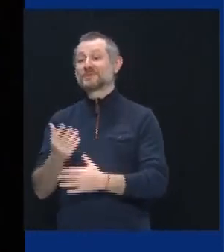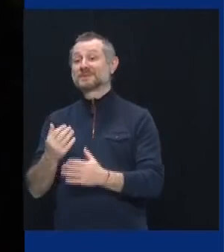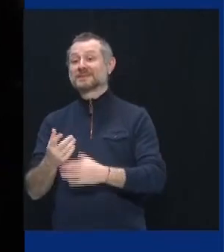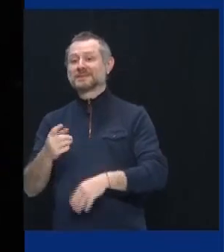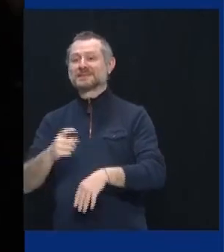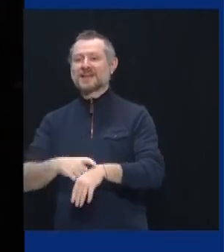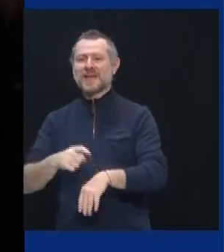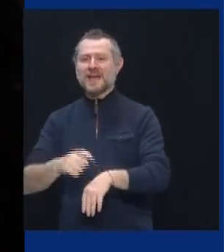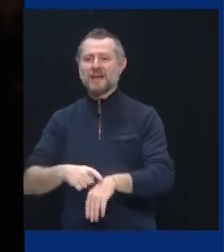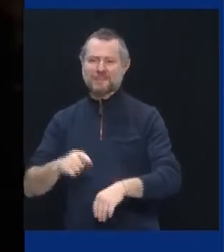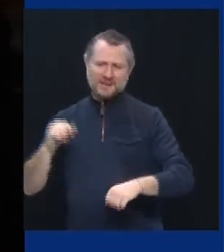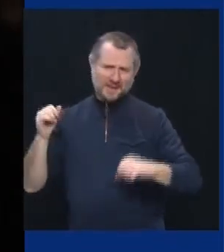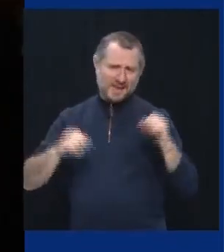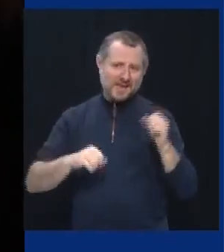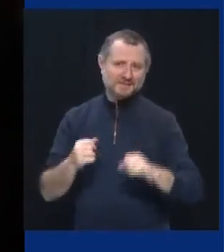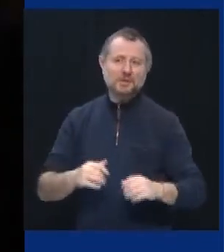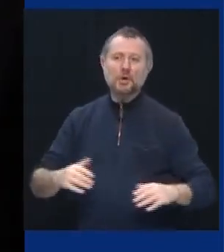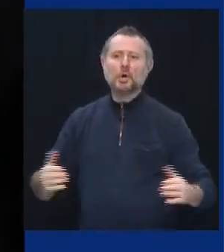is